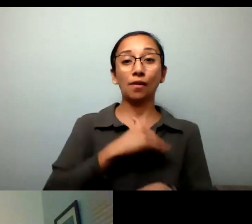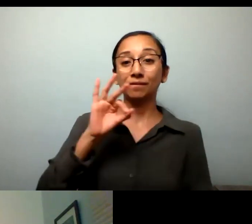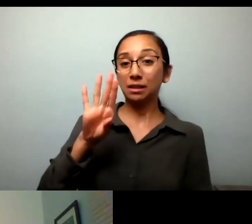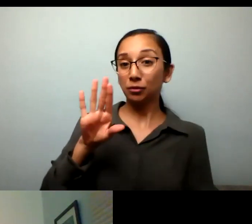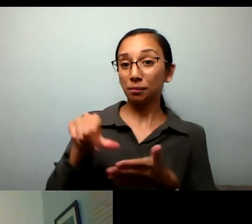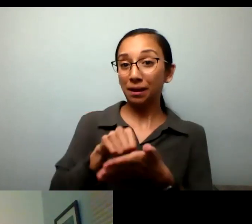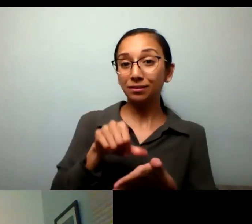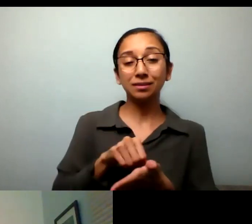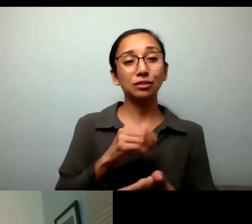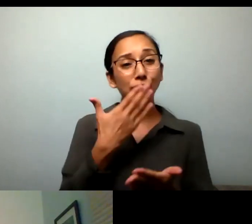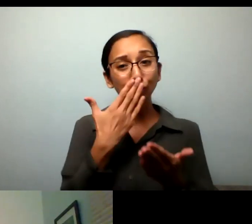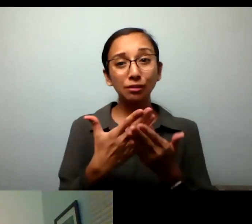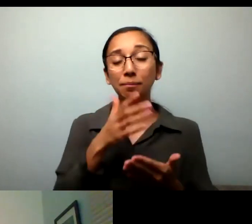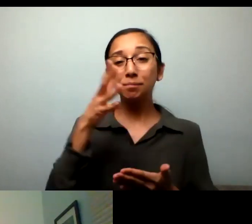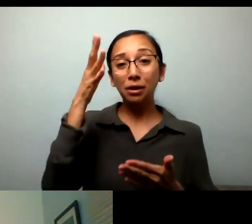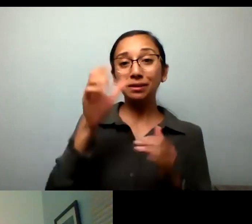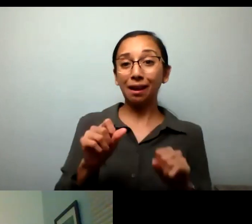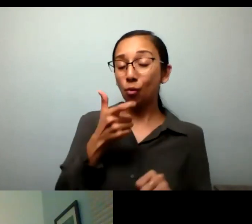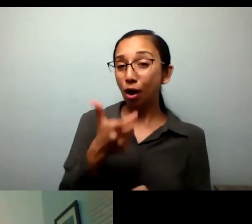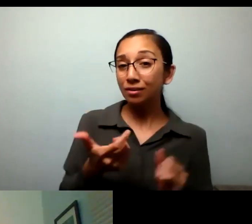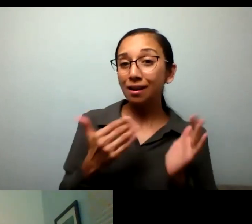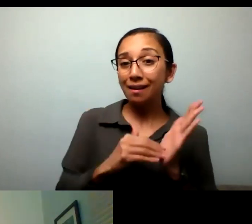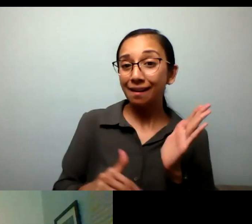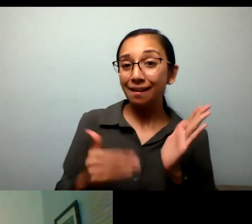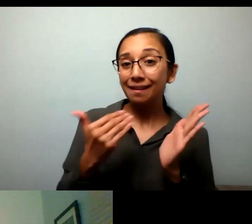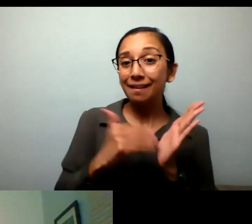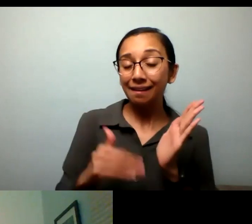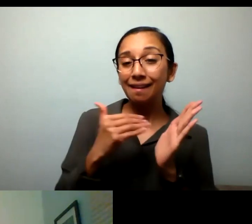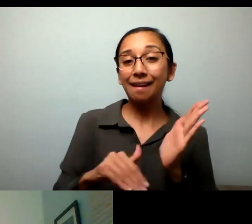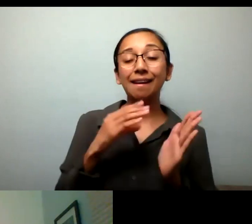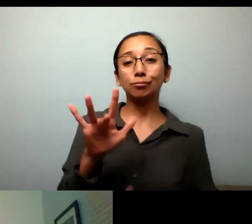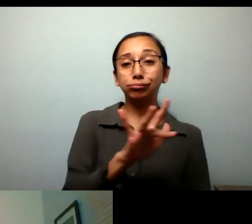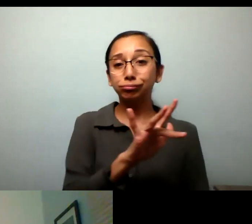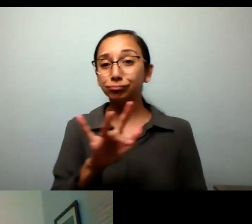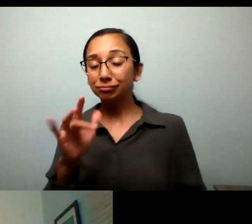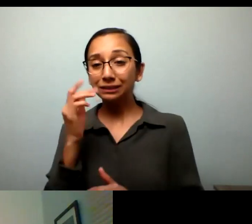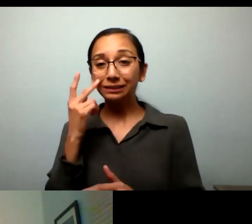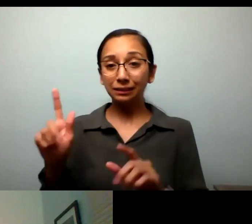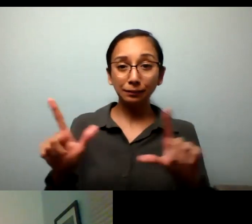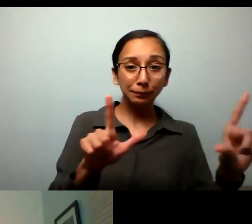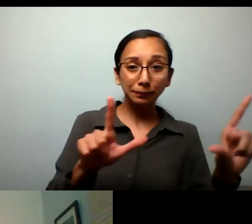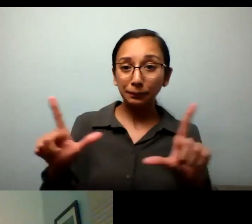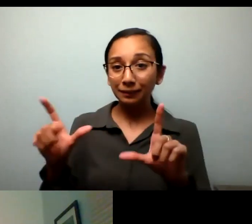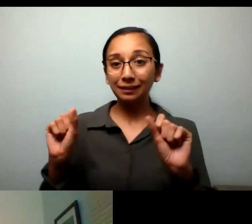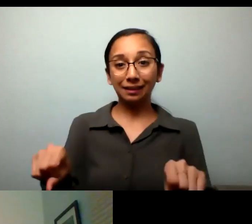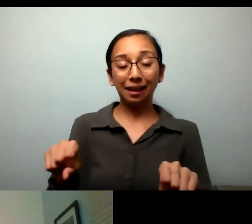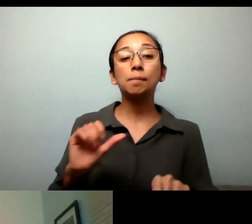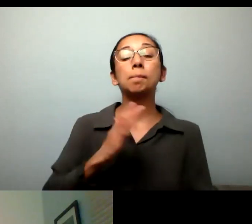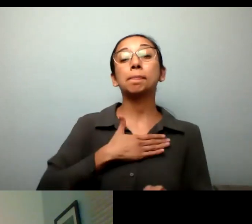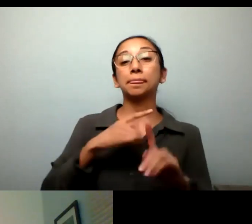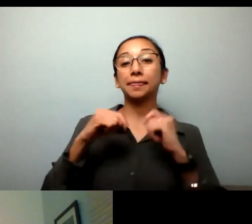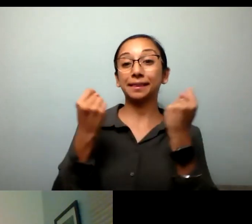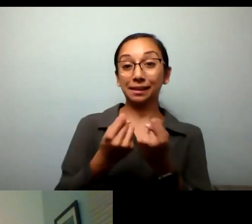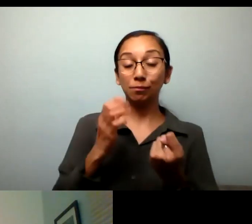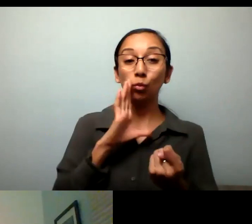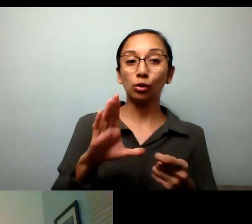and it's so good, parents can watch it again and fast forward and slow it down to the parts they want to see. My team will make